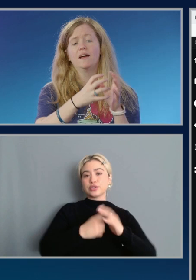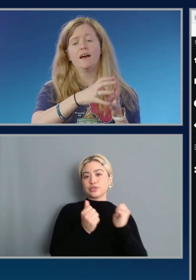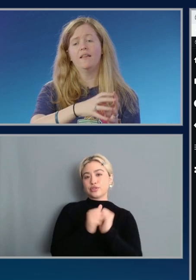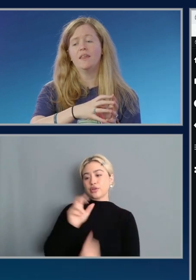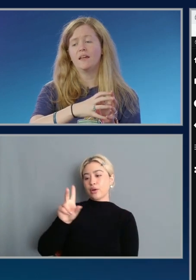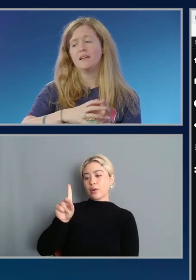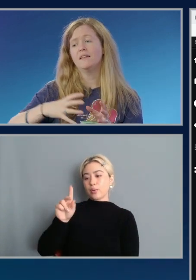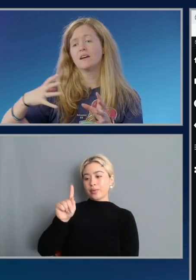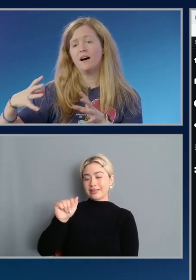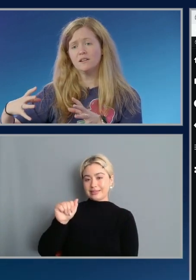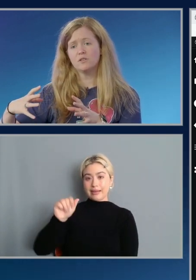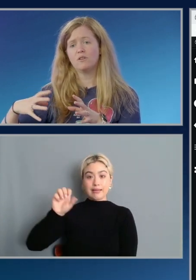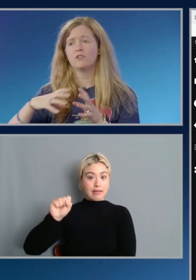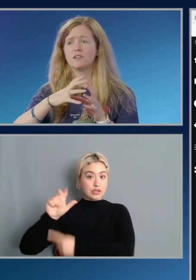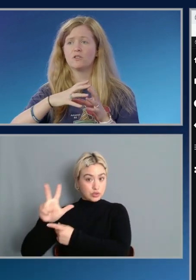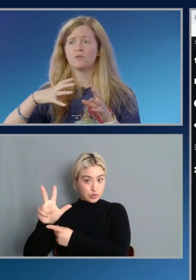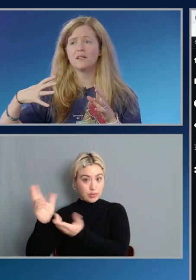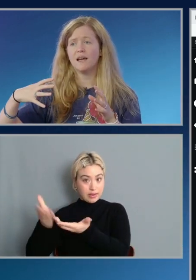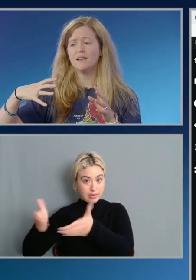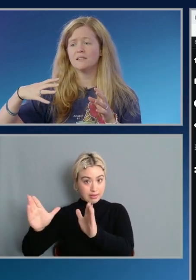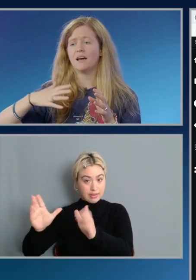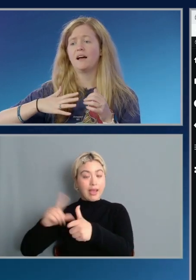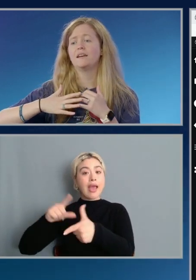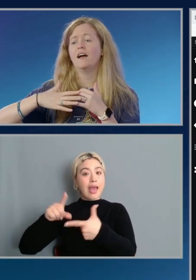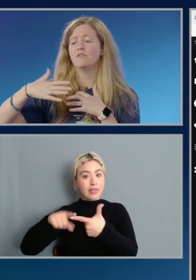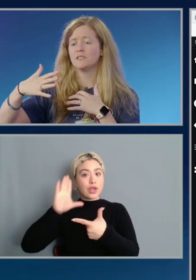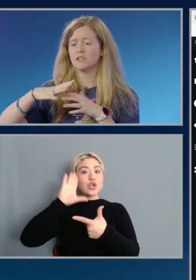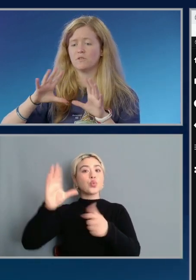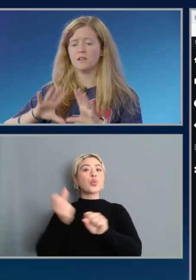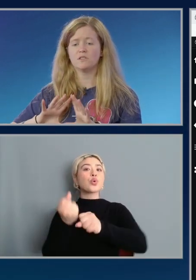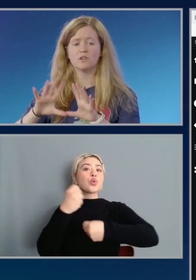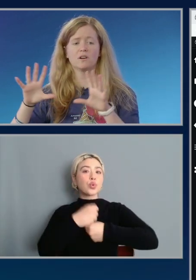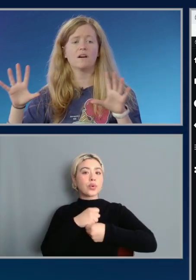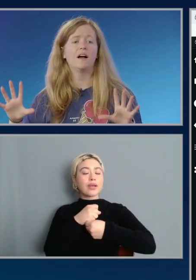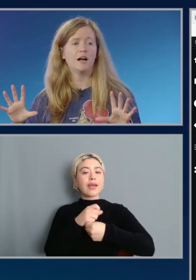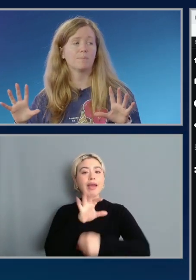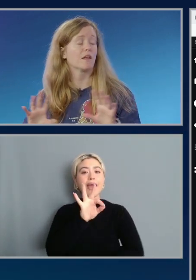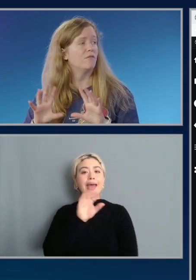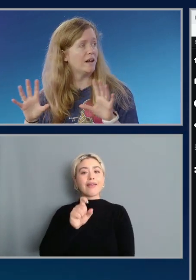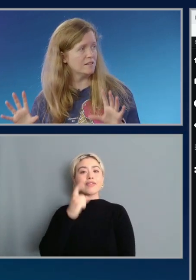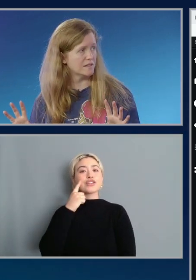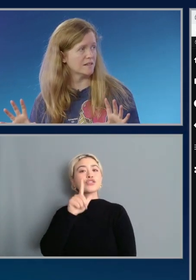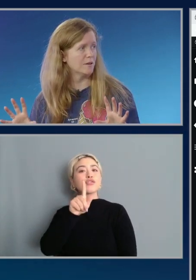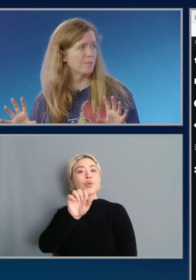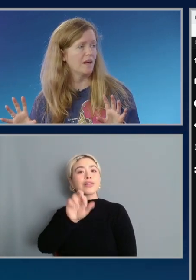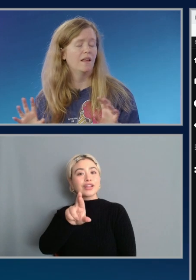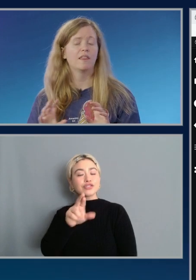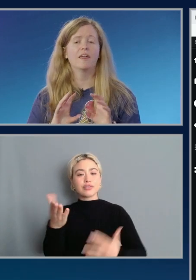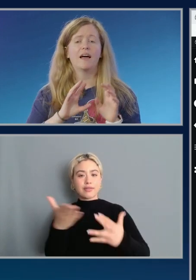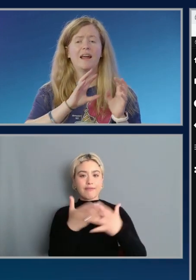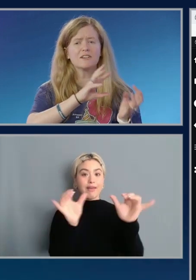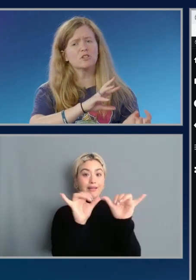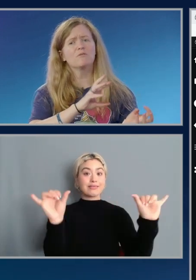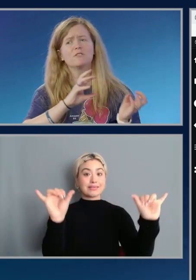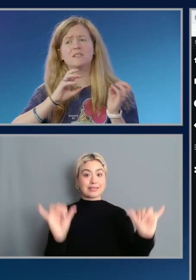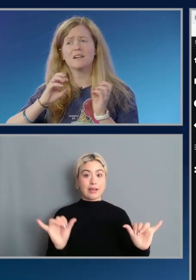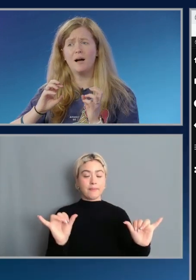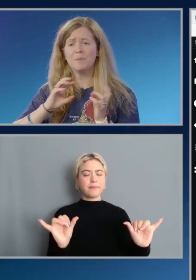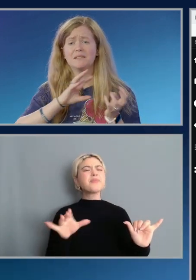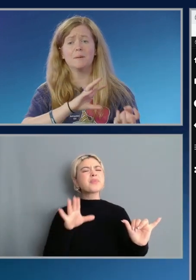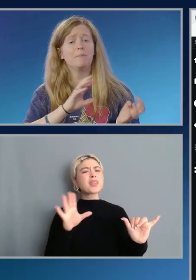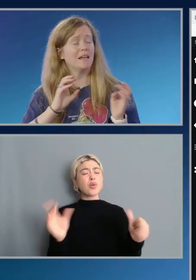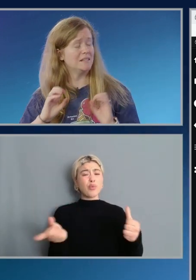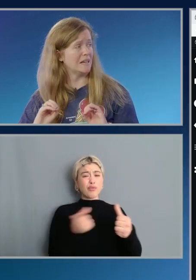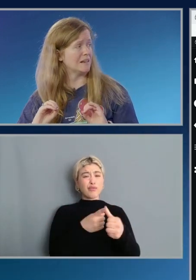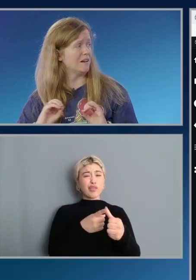S3, and then in the console, you're going to create an FSX for Lustre file system that actually first it